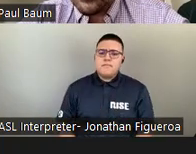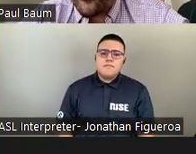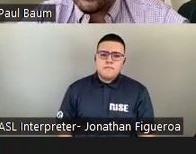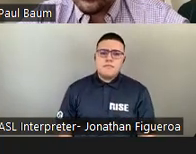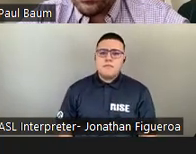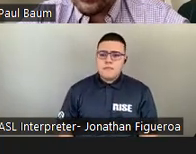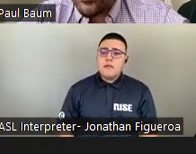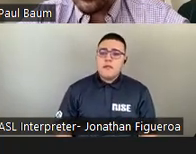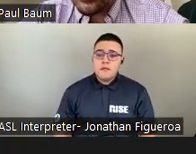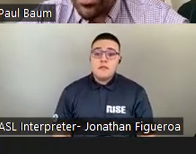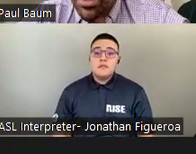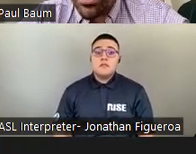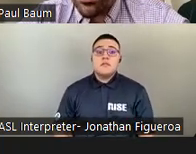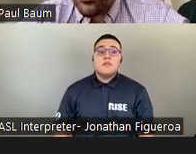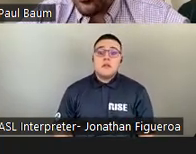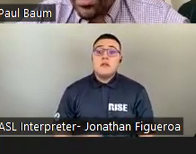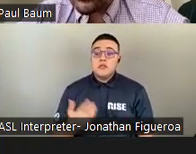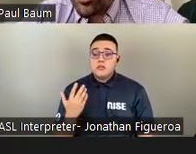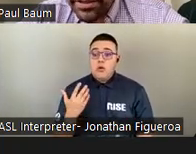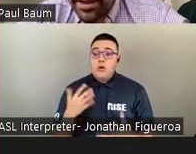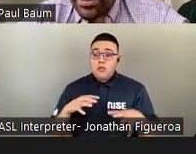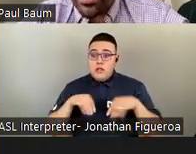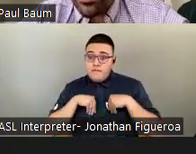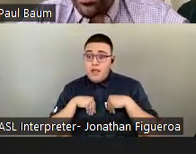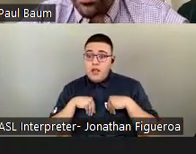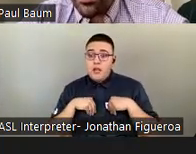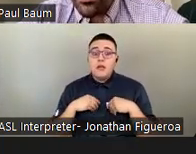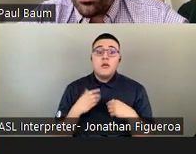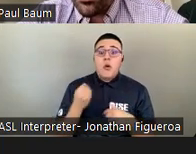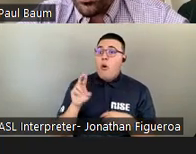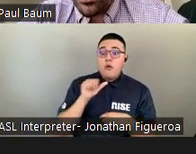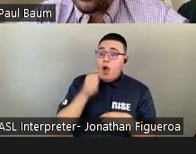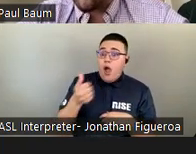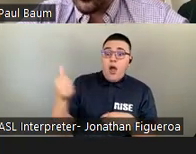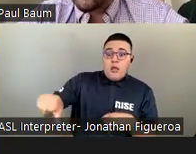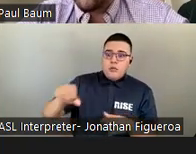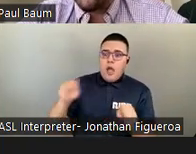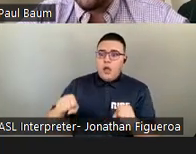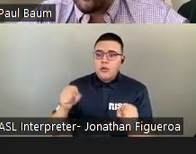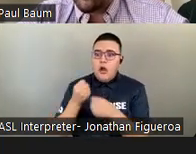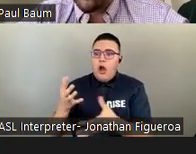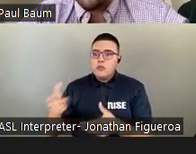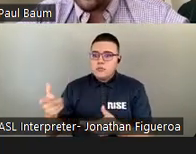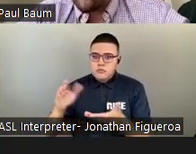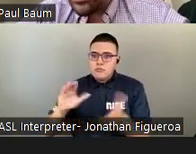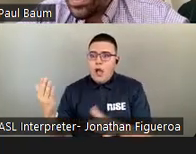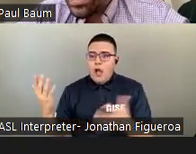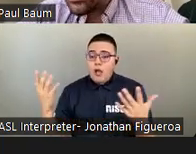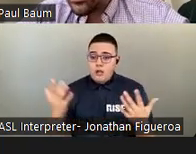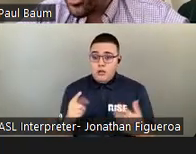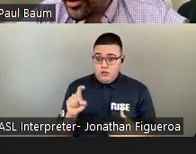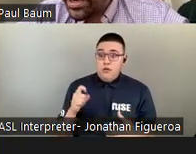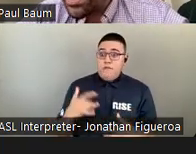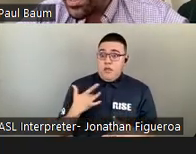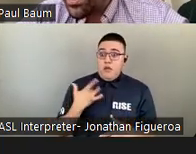The difference in acceptance and not is mortality. Is it going to bother you more having a gay